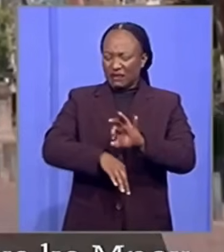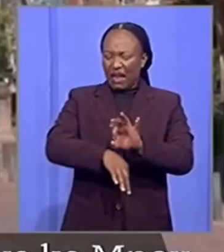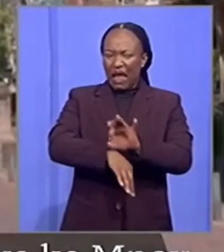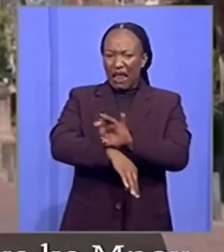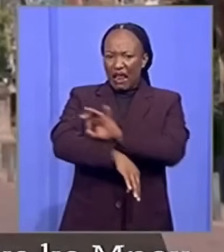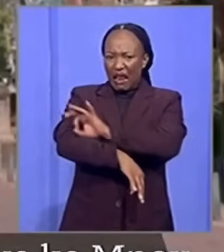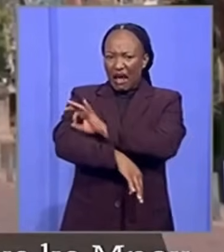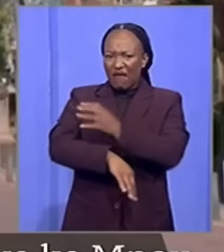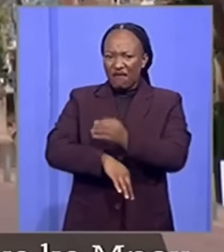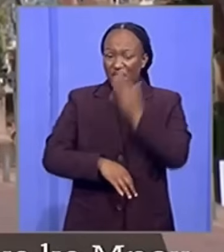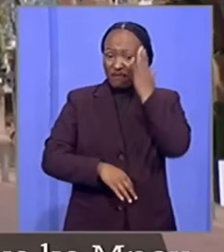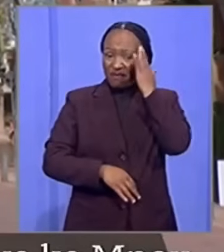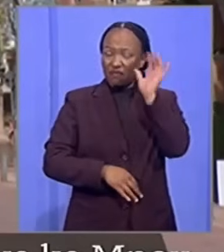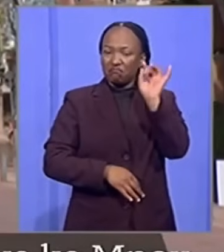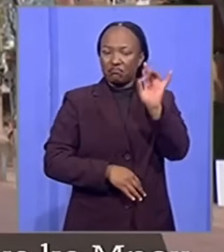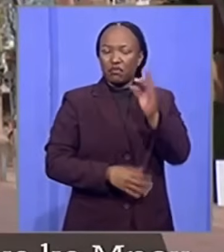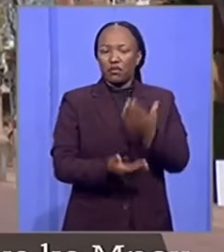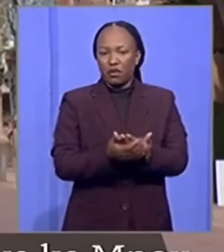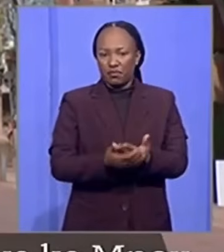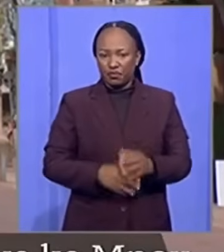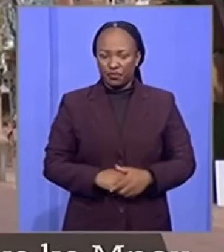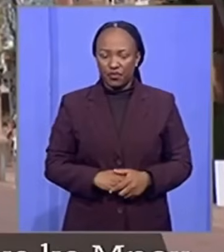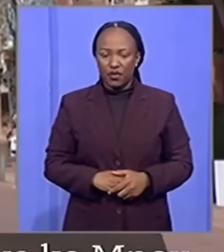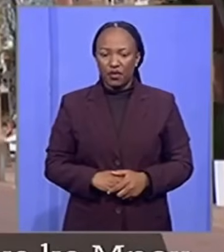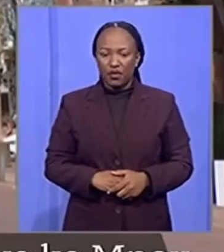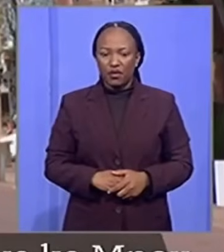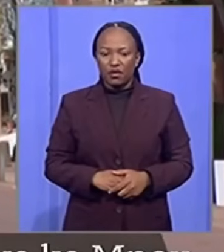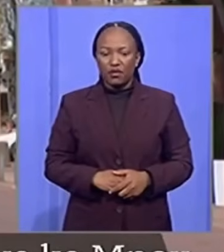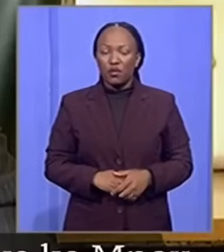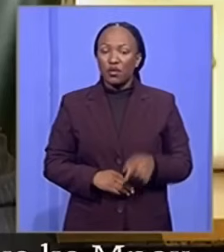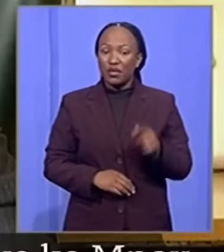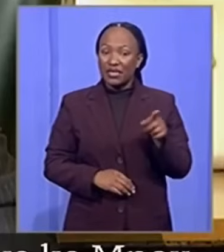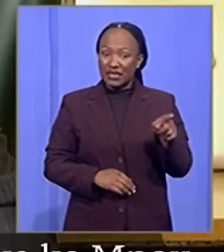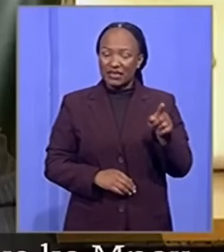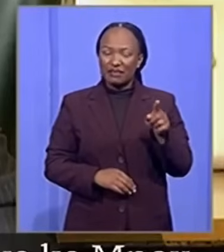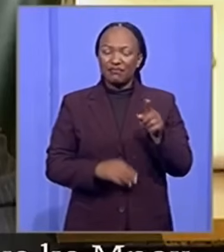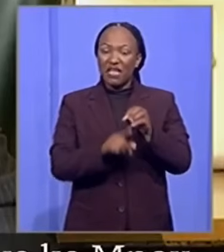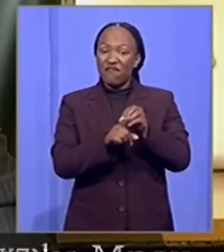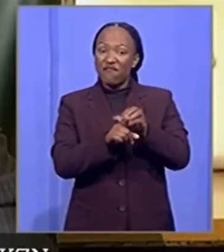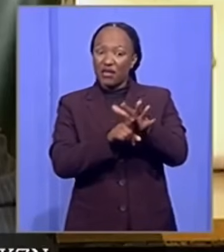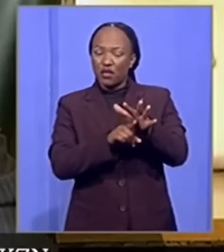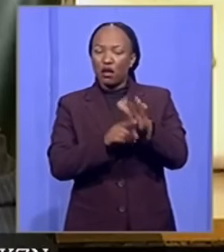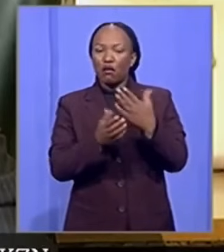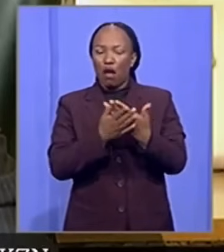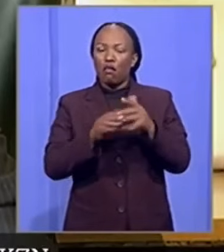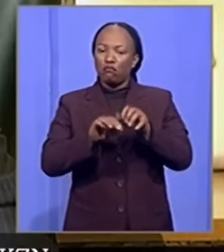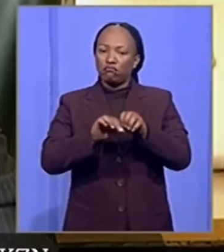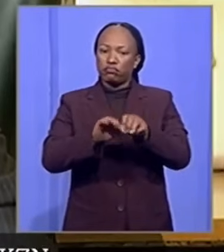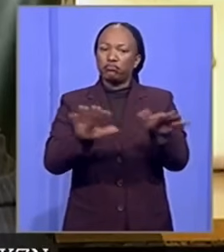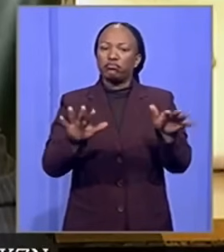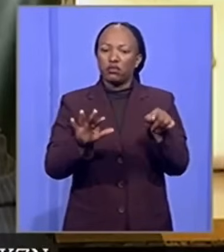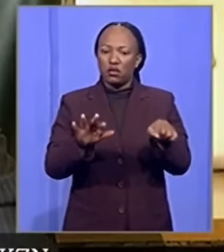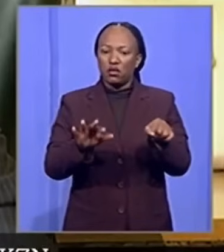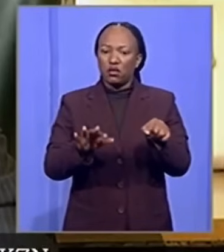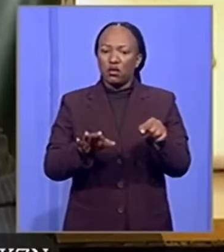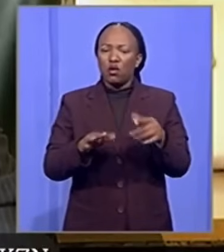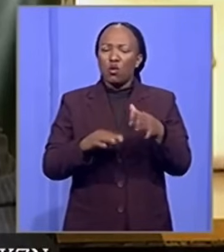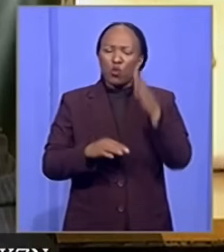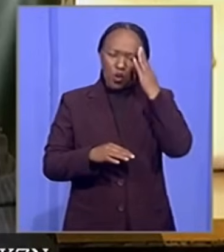e bohloko. It's a viral infection that is known from long